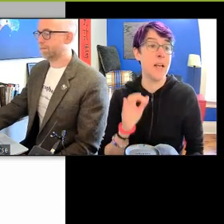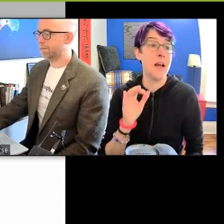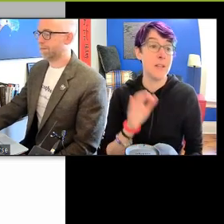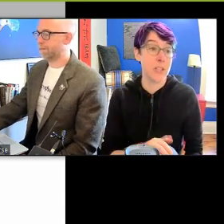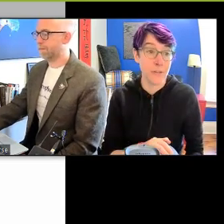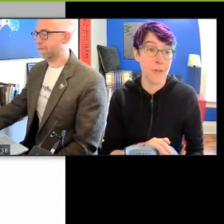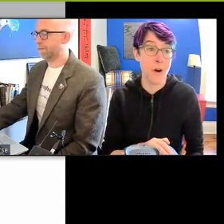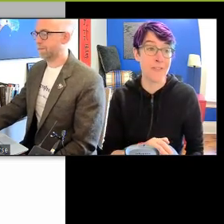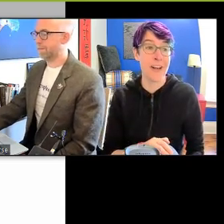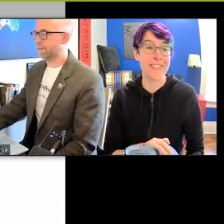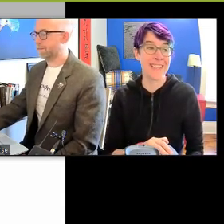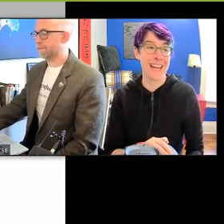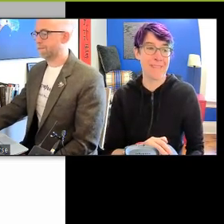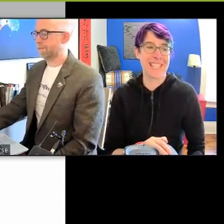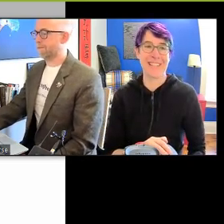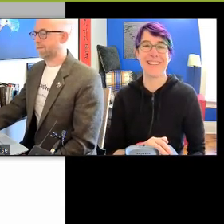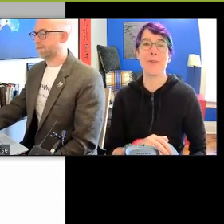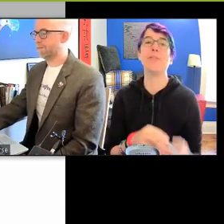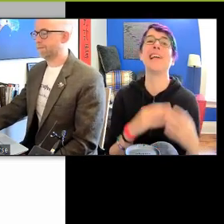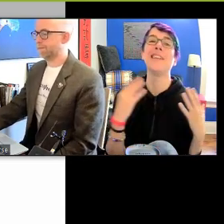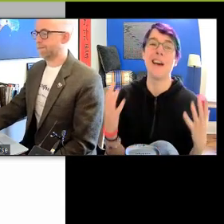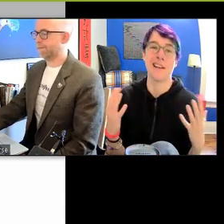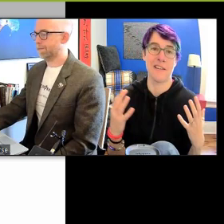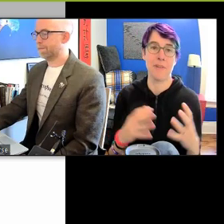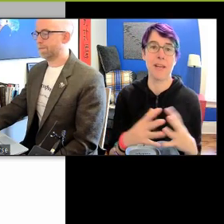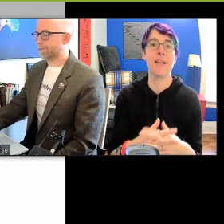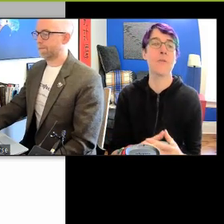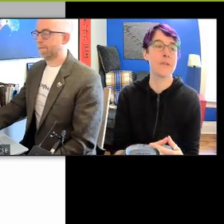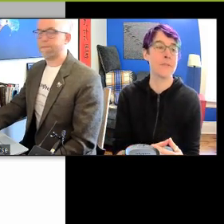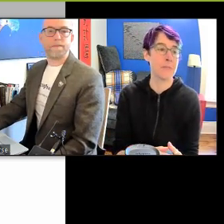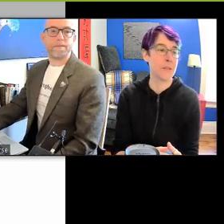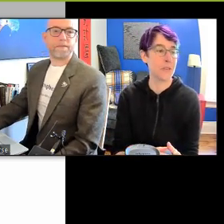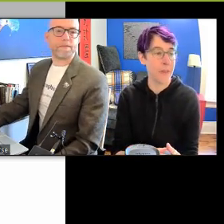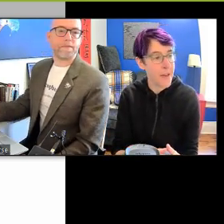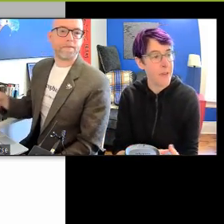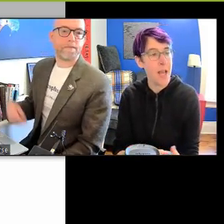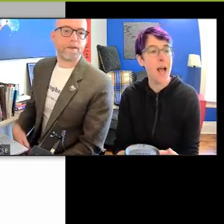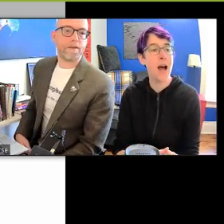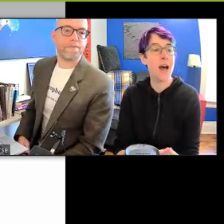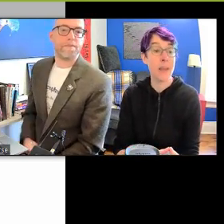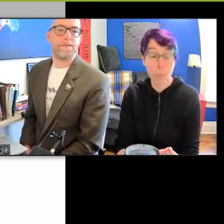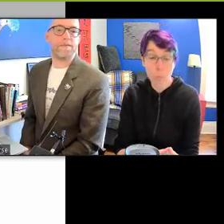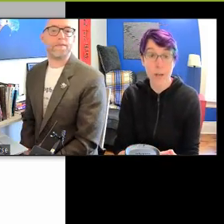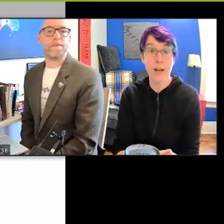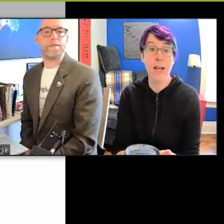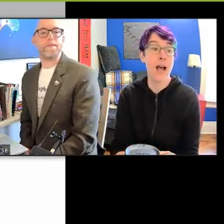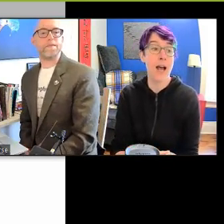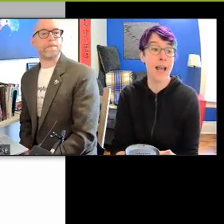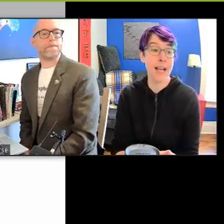adapted. Several morphological adaptations to the cold, like a lot of them, okay, in order to be able to survive. They